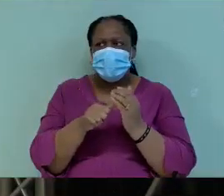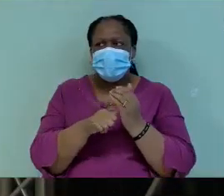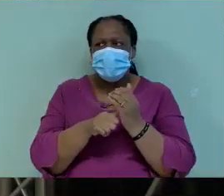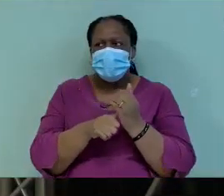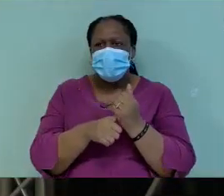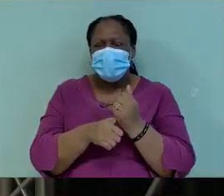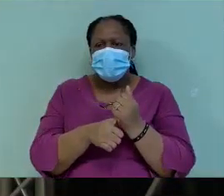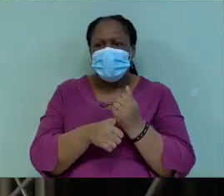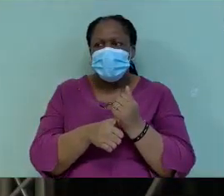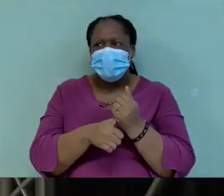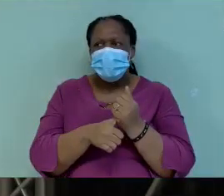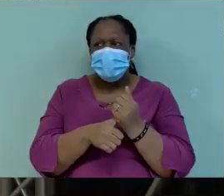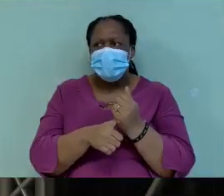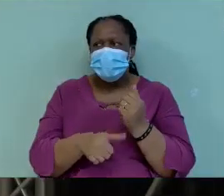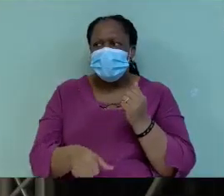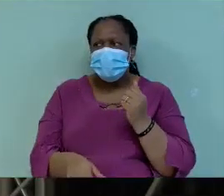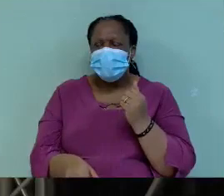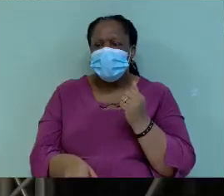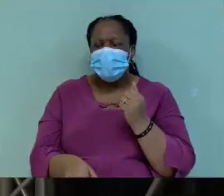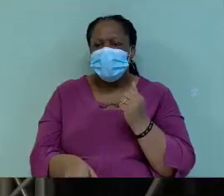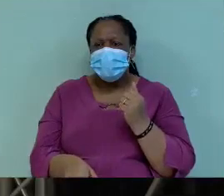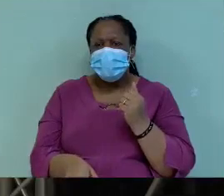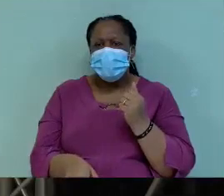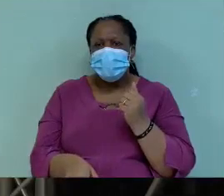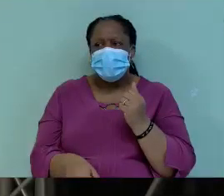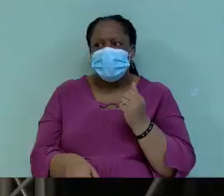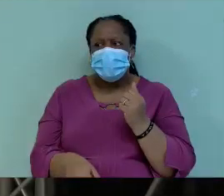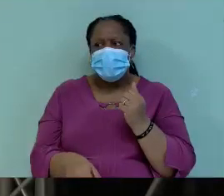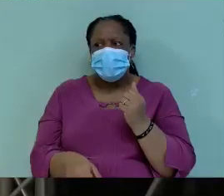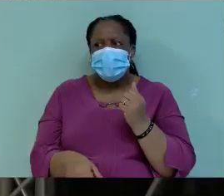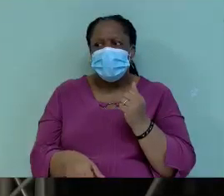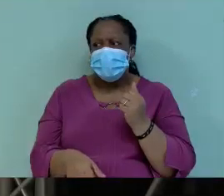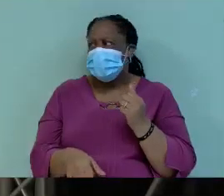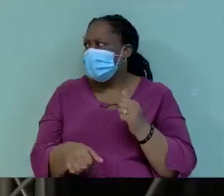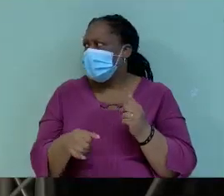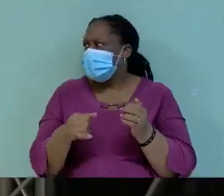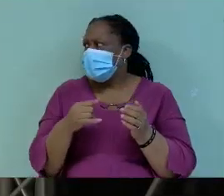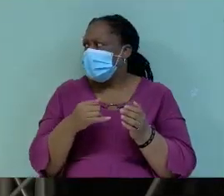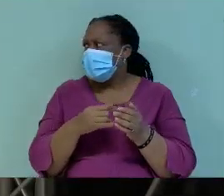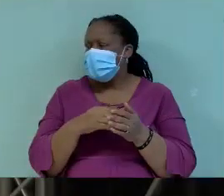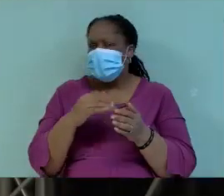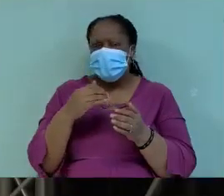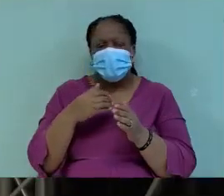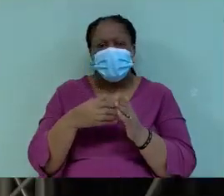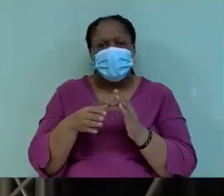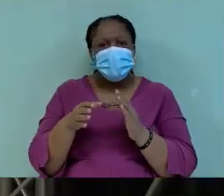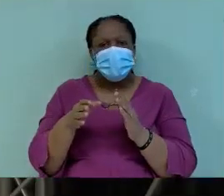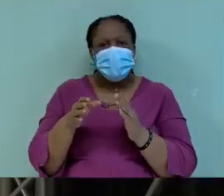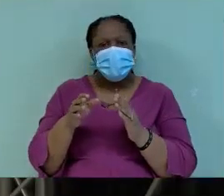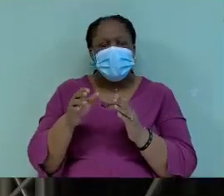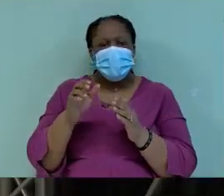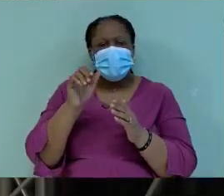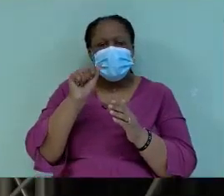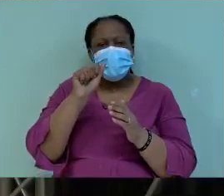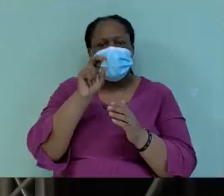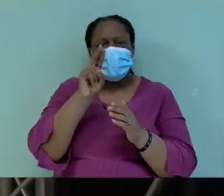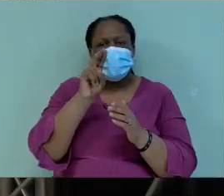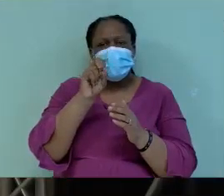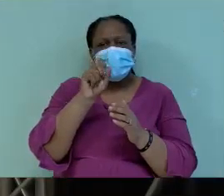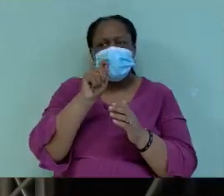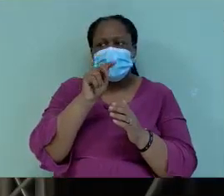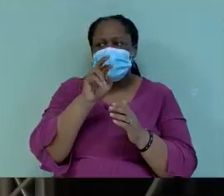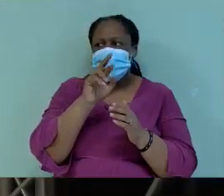doctor. The article was by an Australian doctor. Can you shed some light on